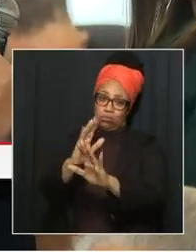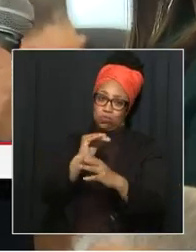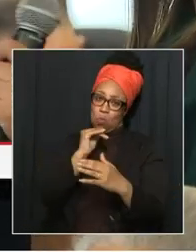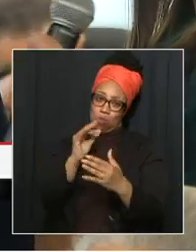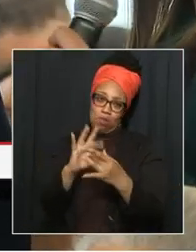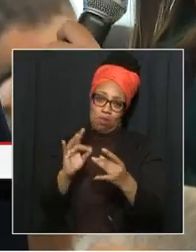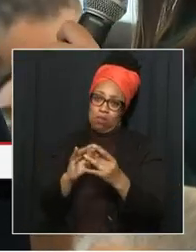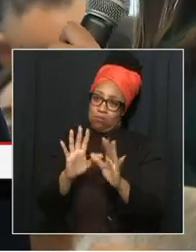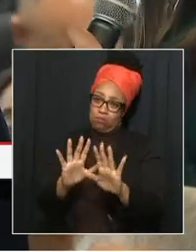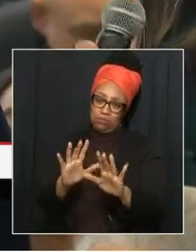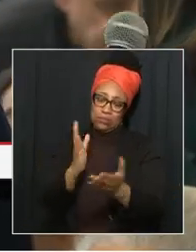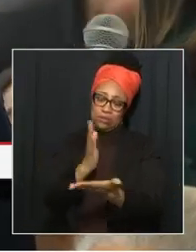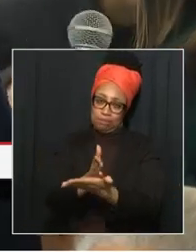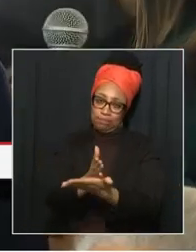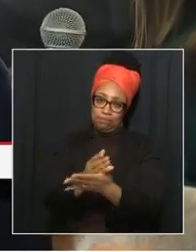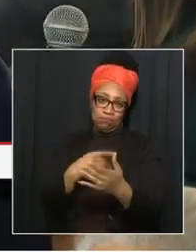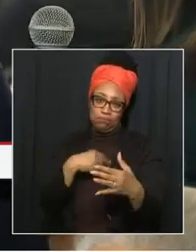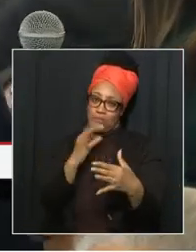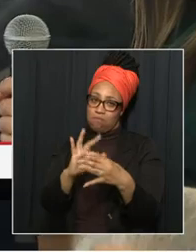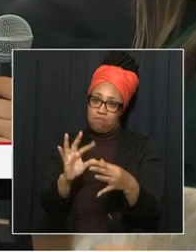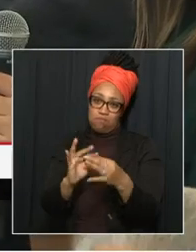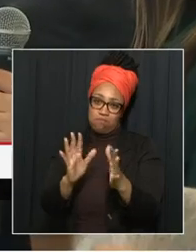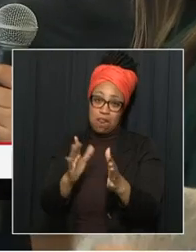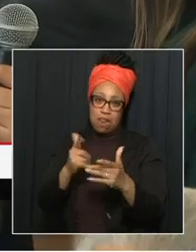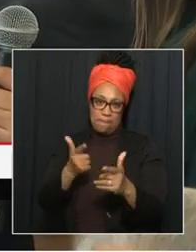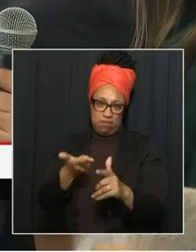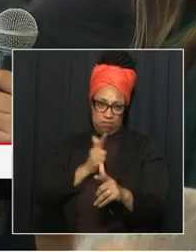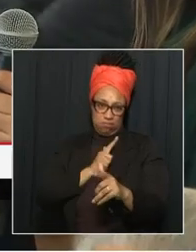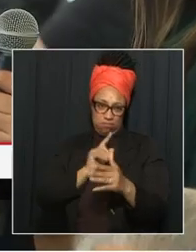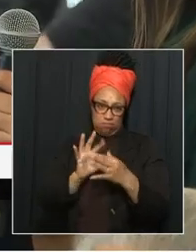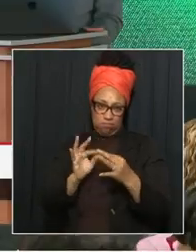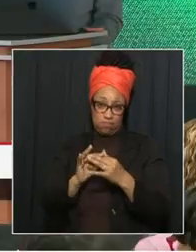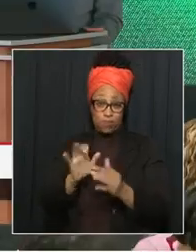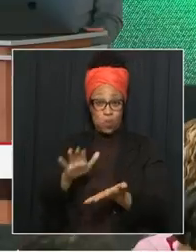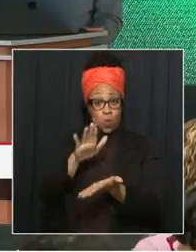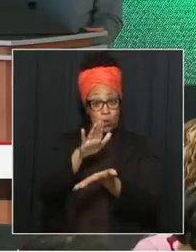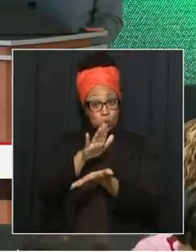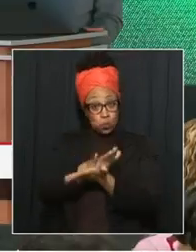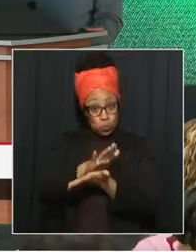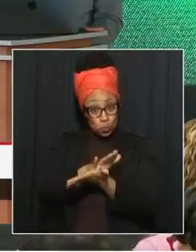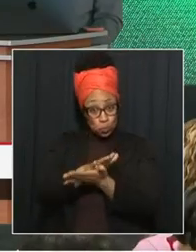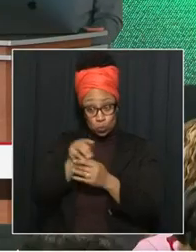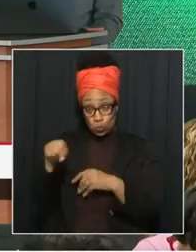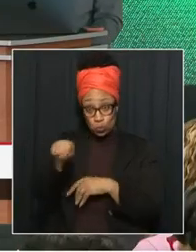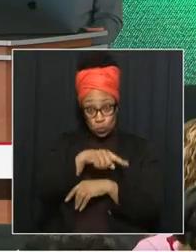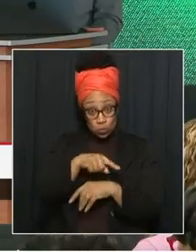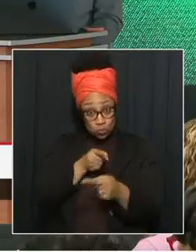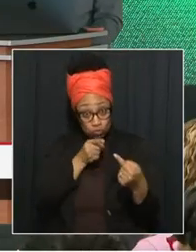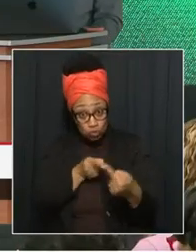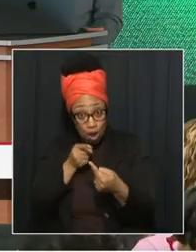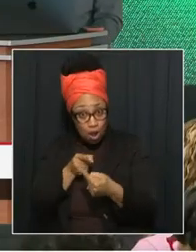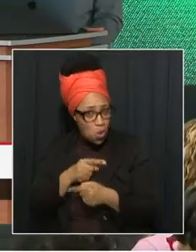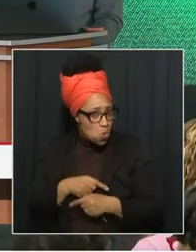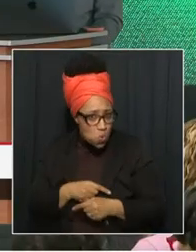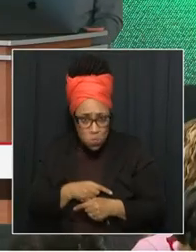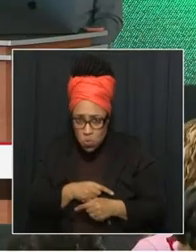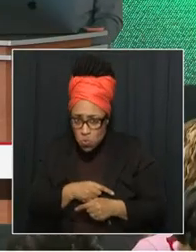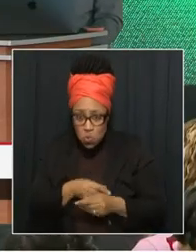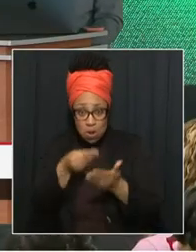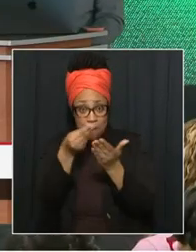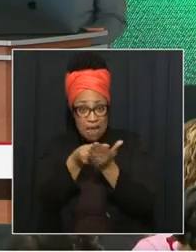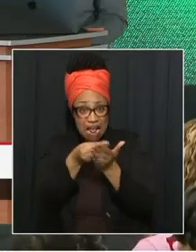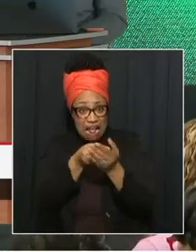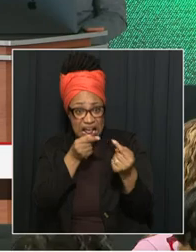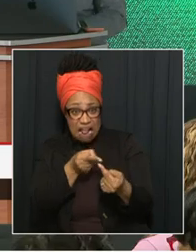one. Let me just say, our schools are not struggling for money. So if anybody said that